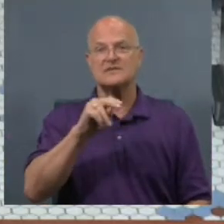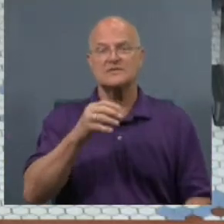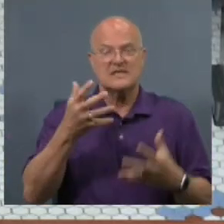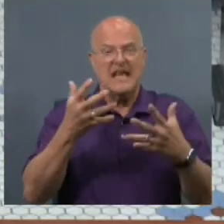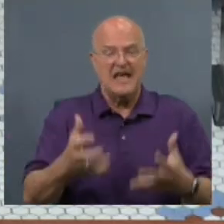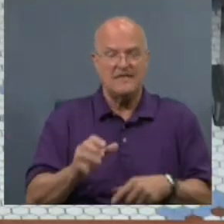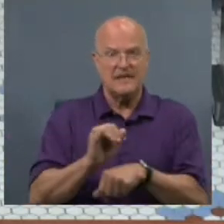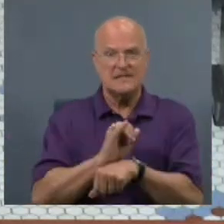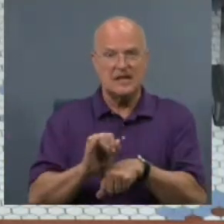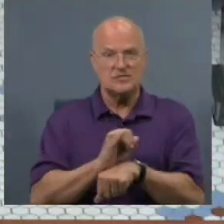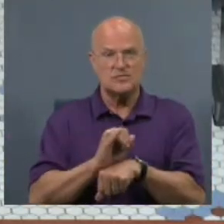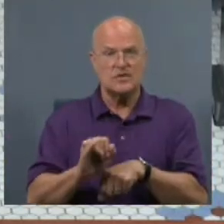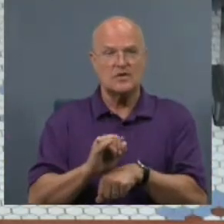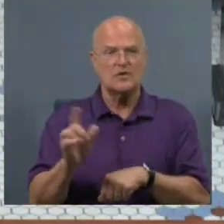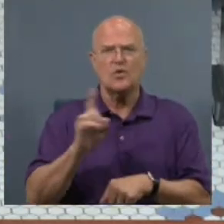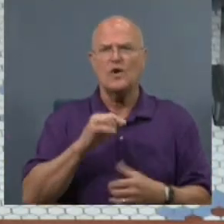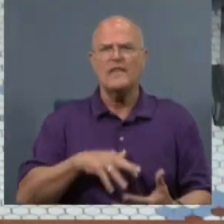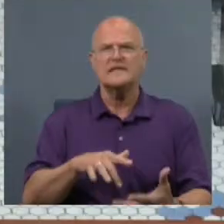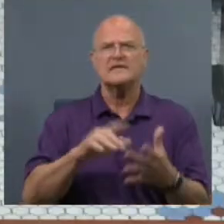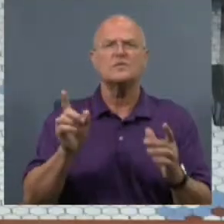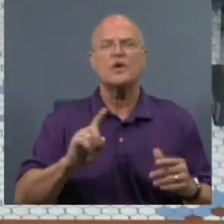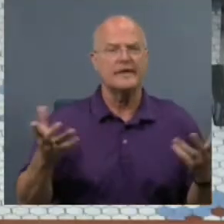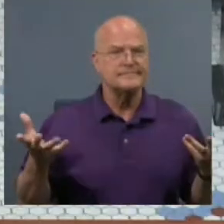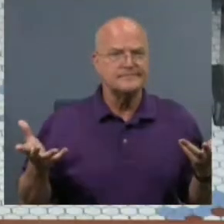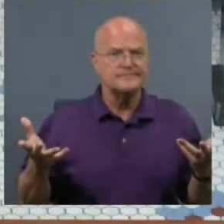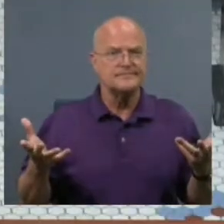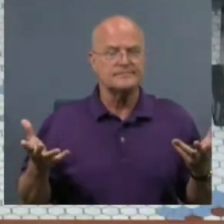industrial. So where are the studies? And